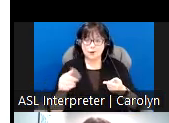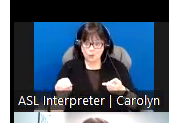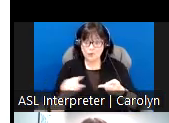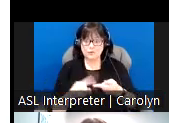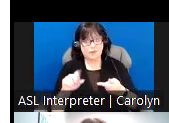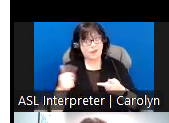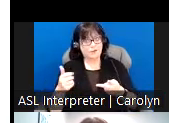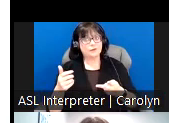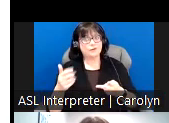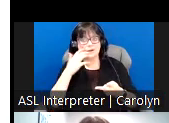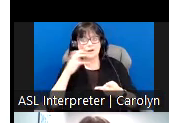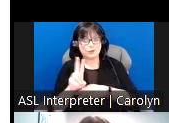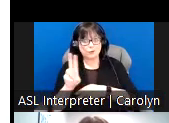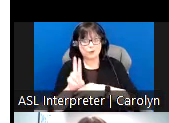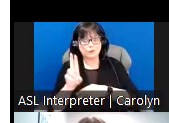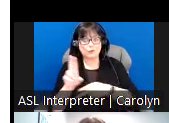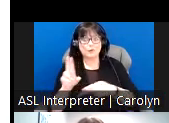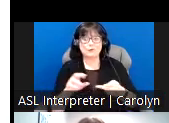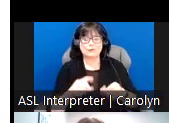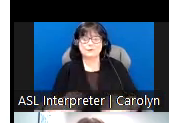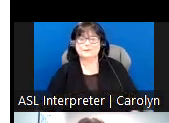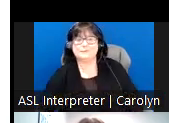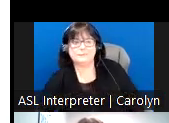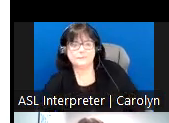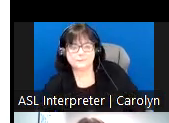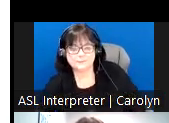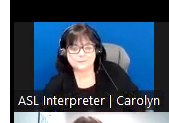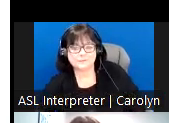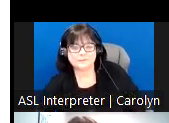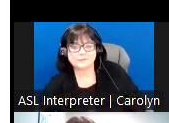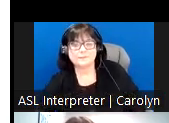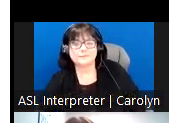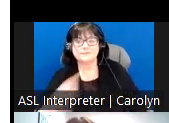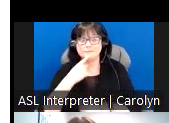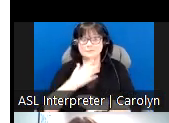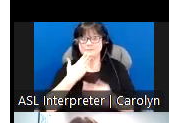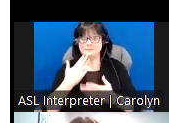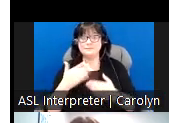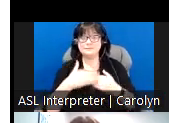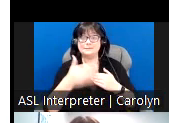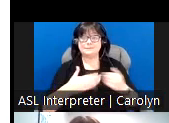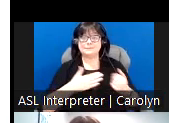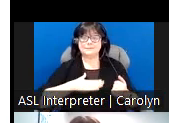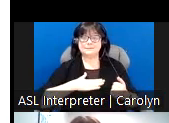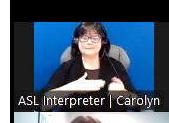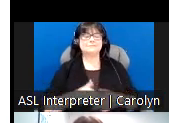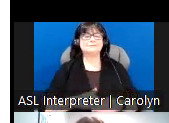Melissa. Thank you very much. And I will actually get somebody to go to the next slide, please, since that was